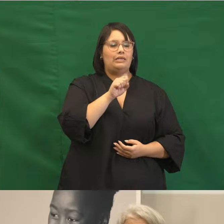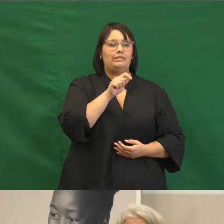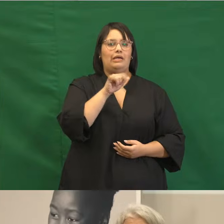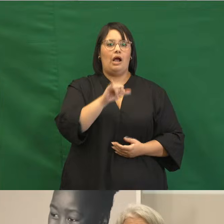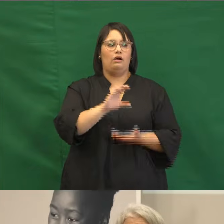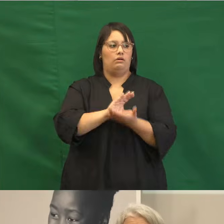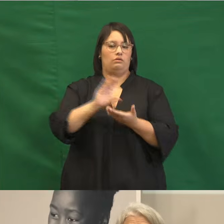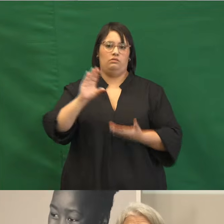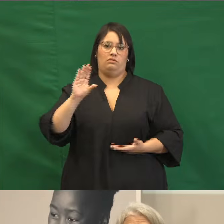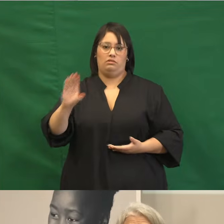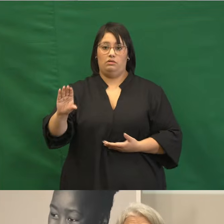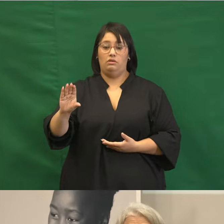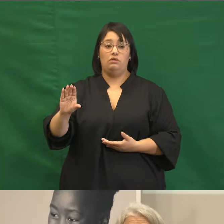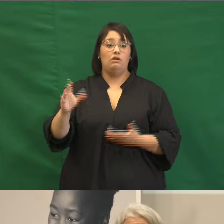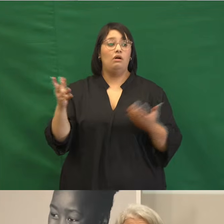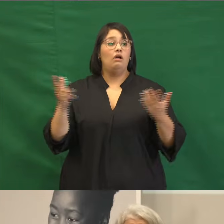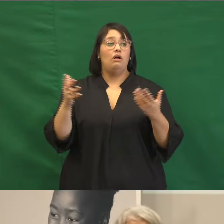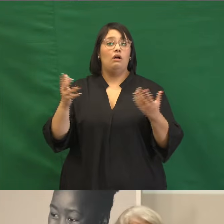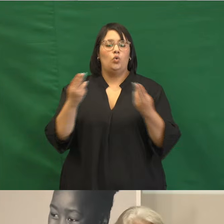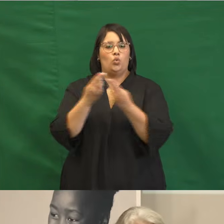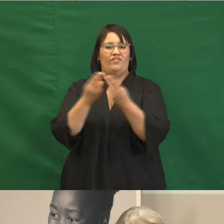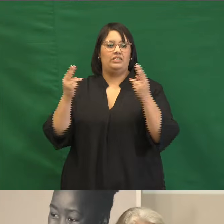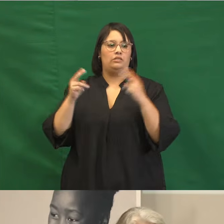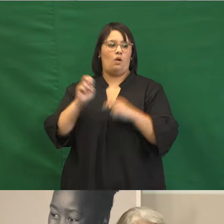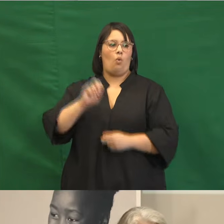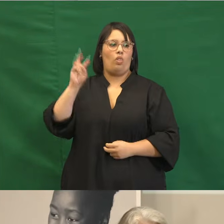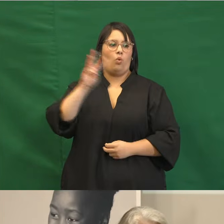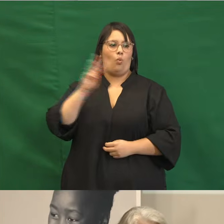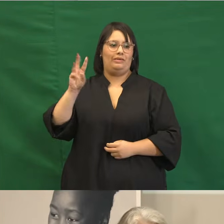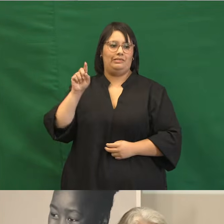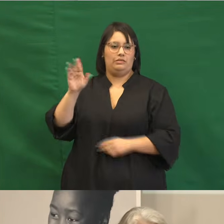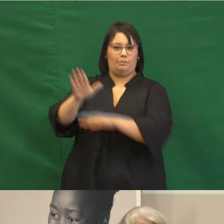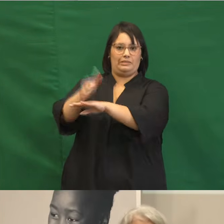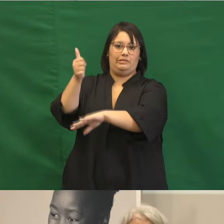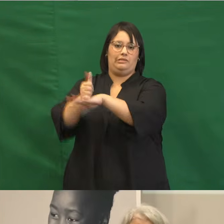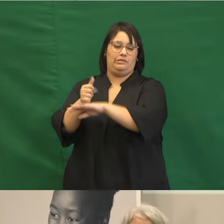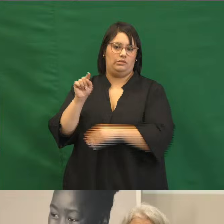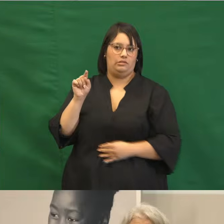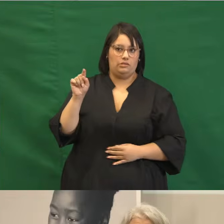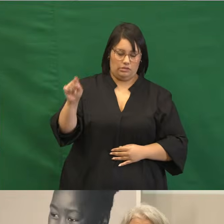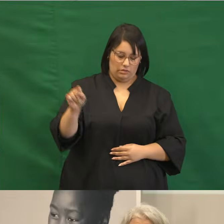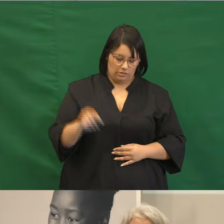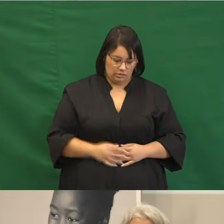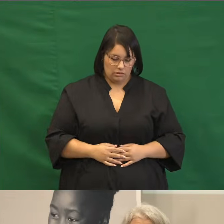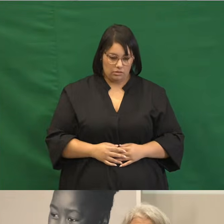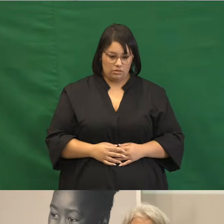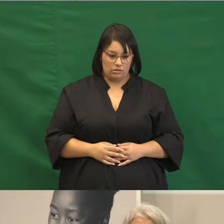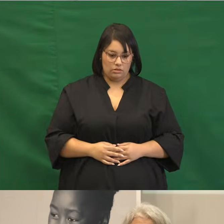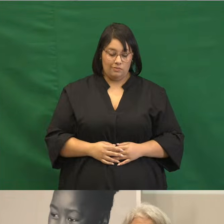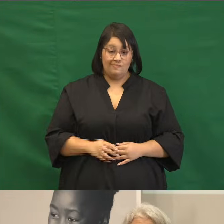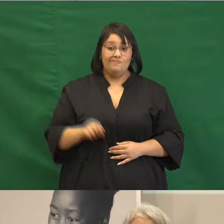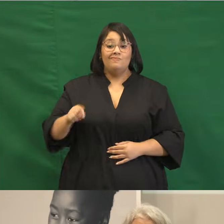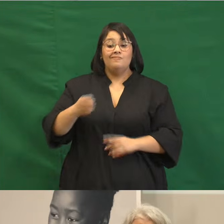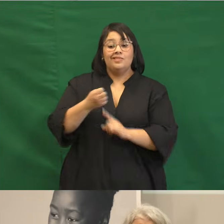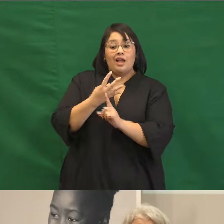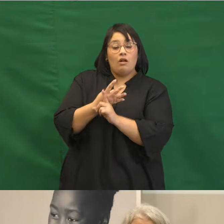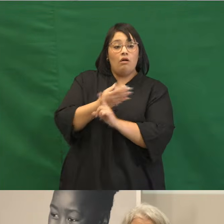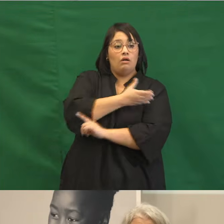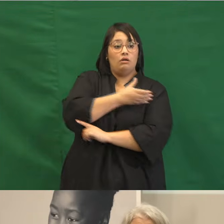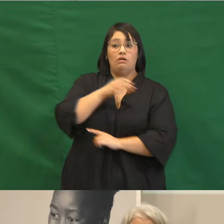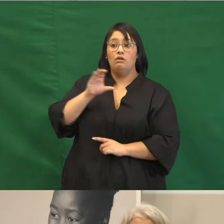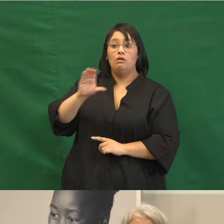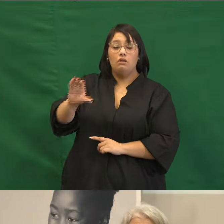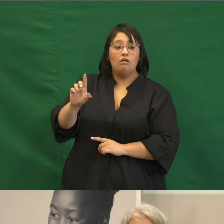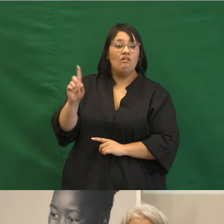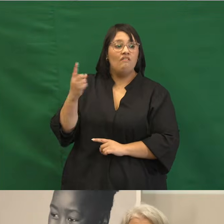It's housed at Northwest University, and it's mandated, as I've said, to support